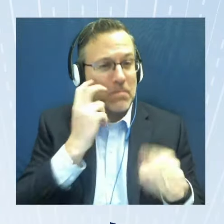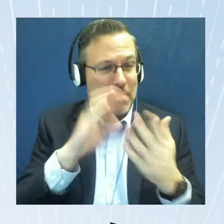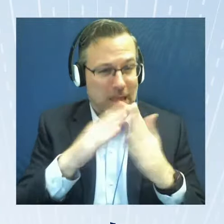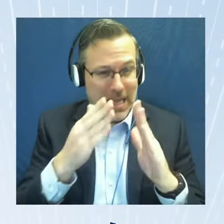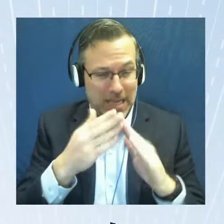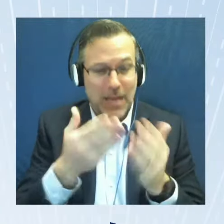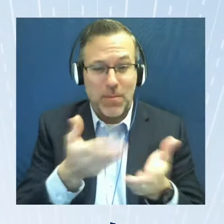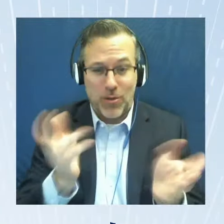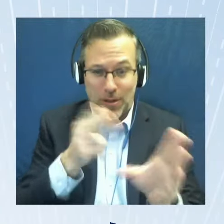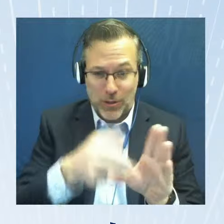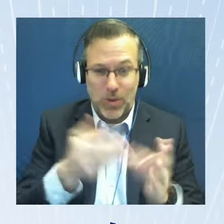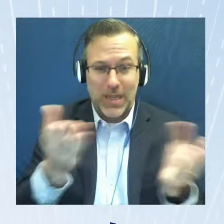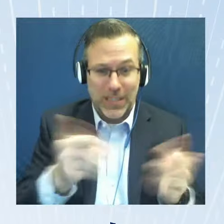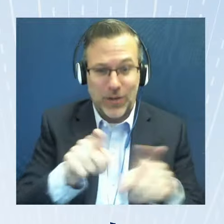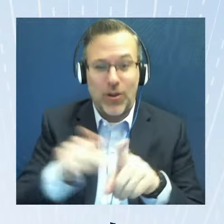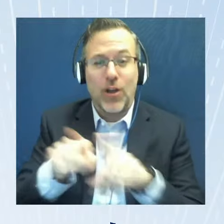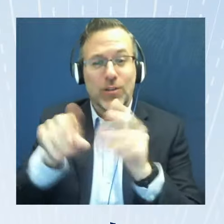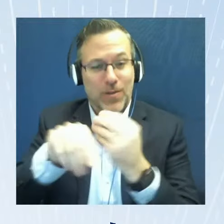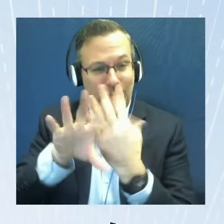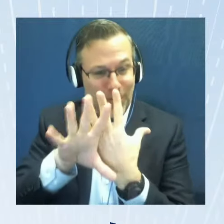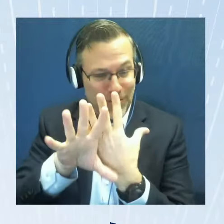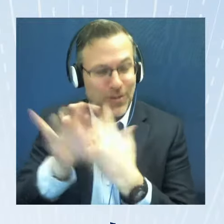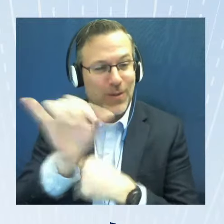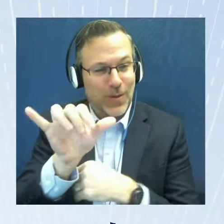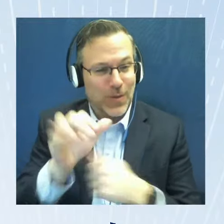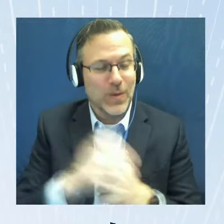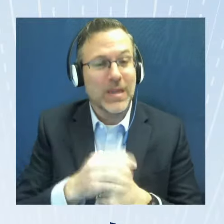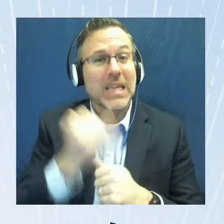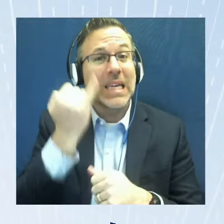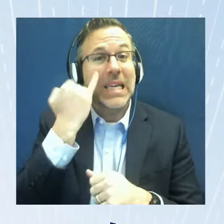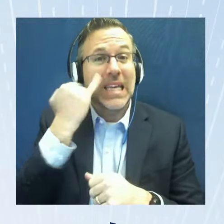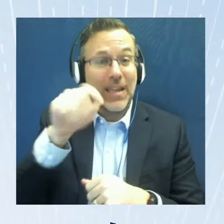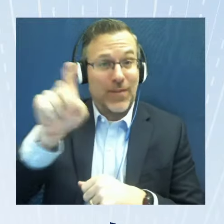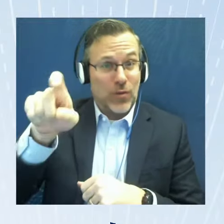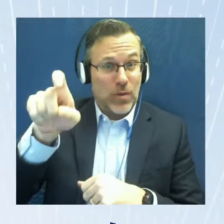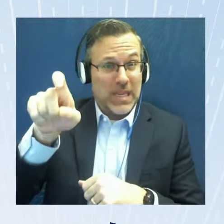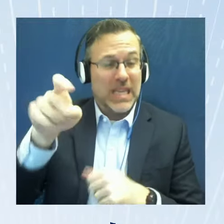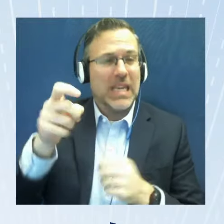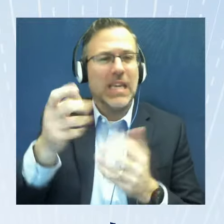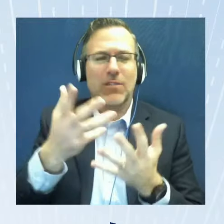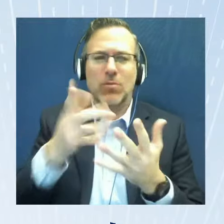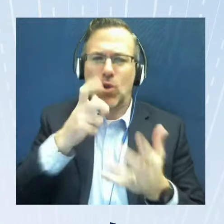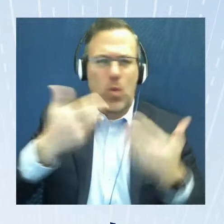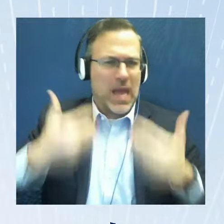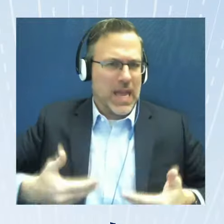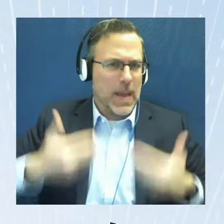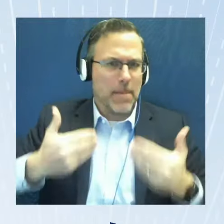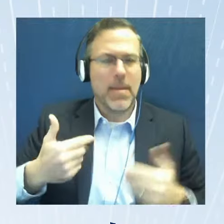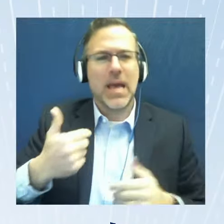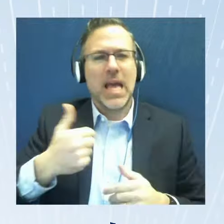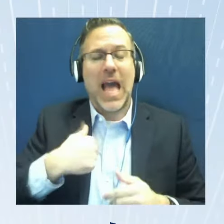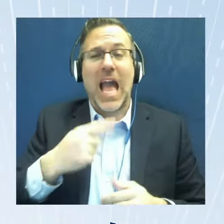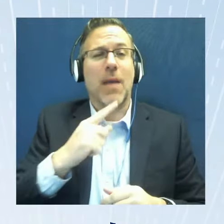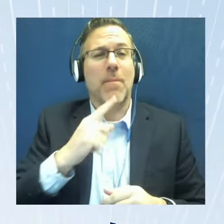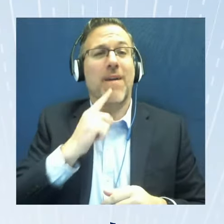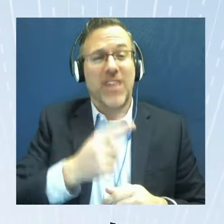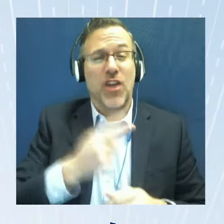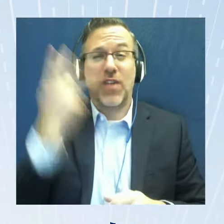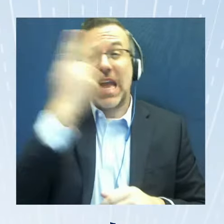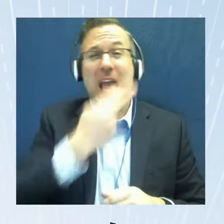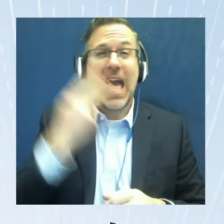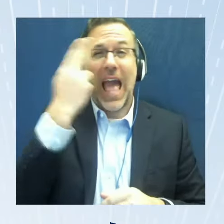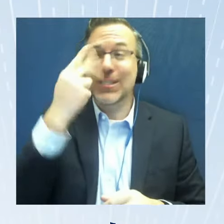person and virtually. And for those of you who might need a visual description of who I am, I'm a very handsome black man.